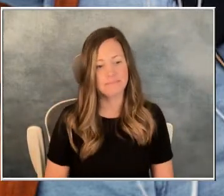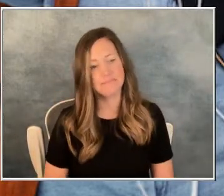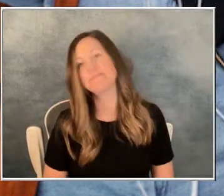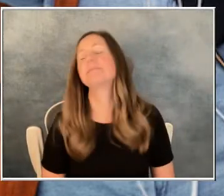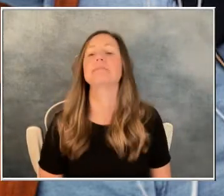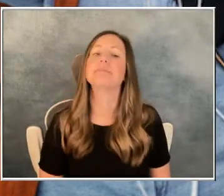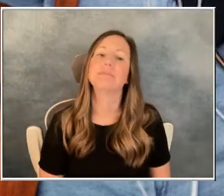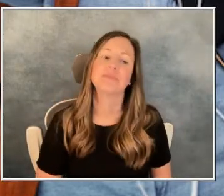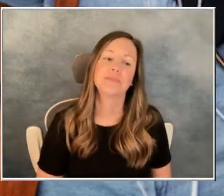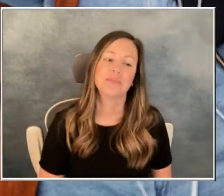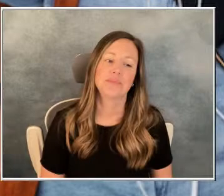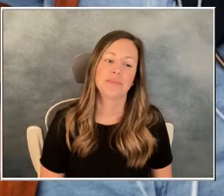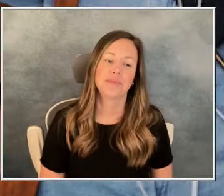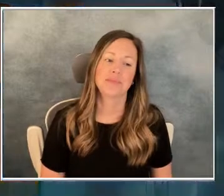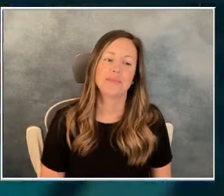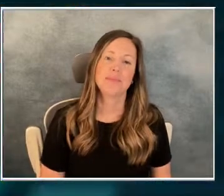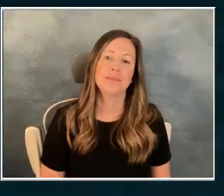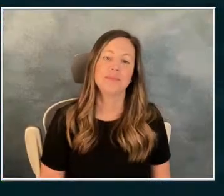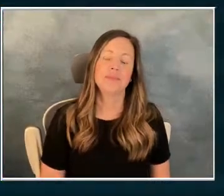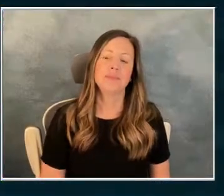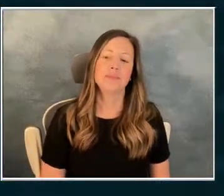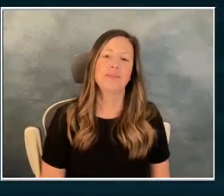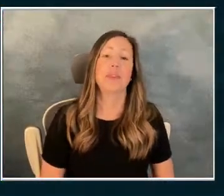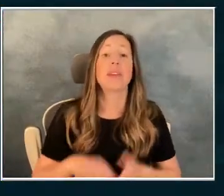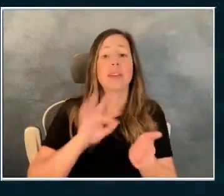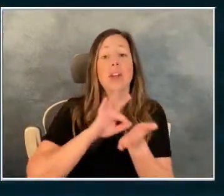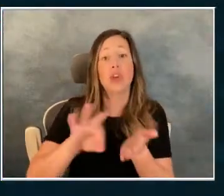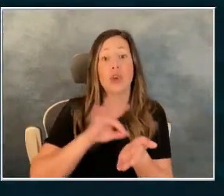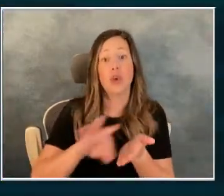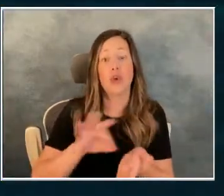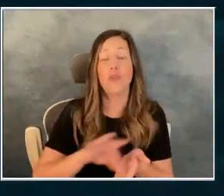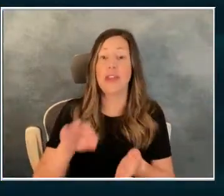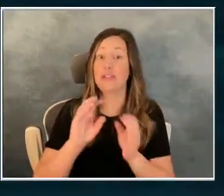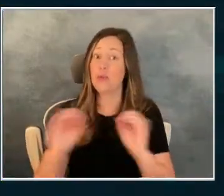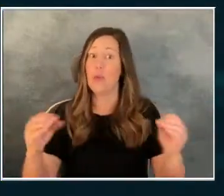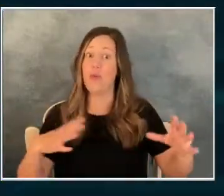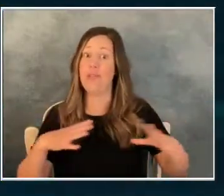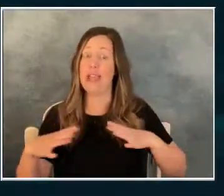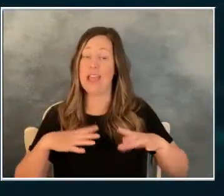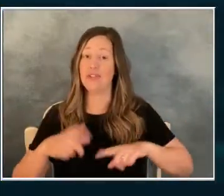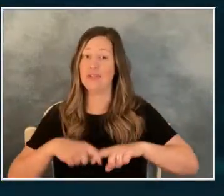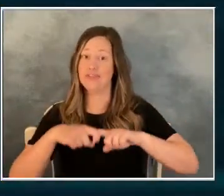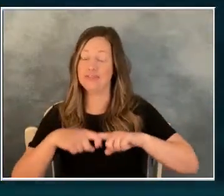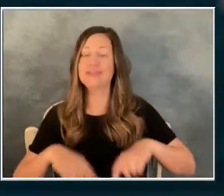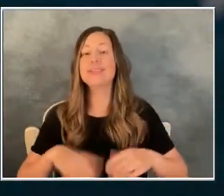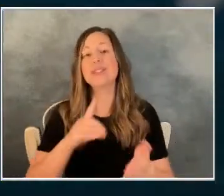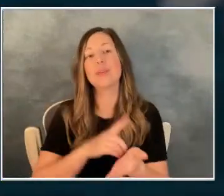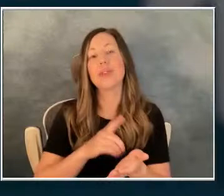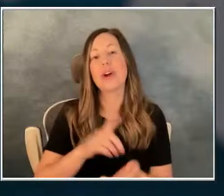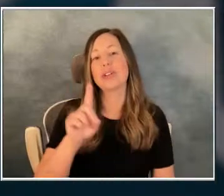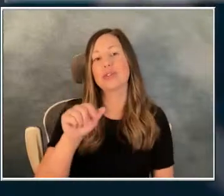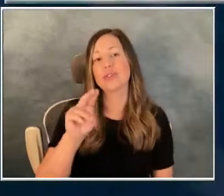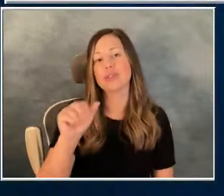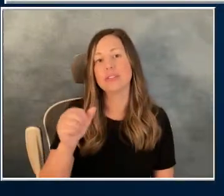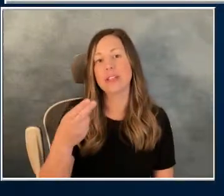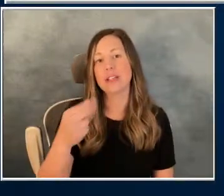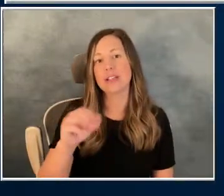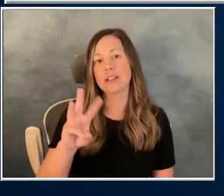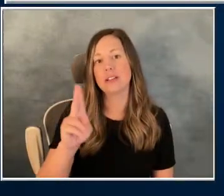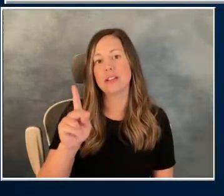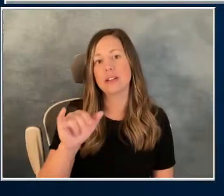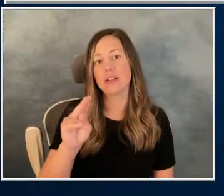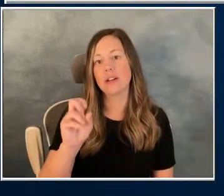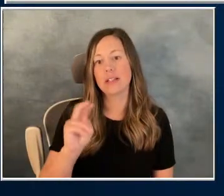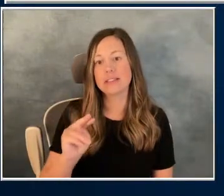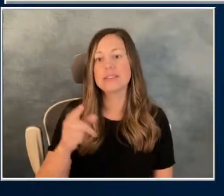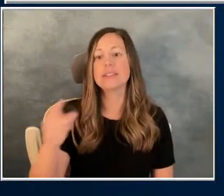screen. And we can't forget, COVID doesn't get a vacation. Want to check in with Dr. Dana Hawkinson, Medical Director of Infection Prevention